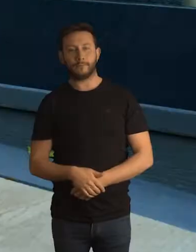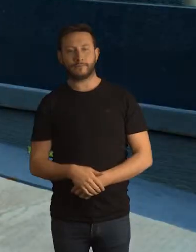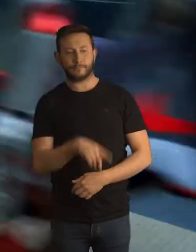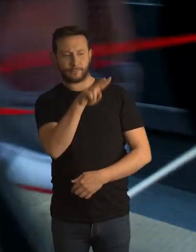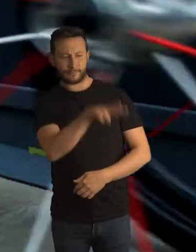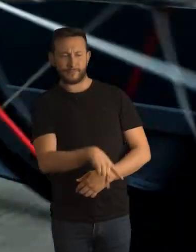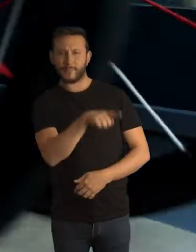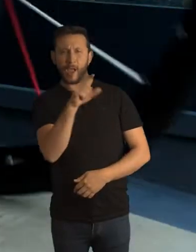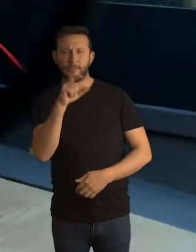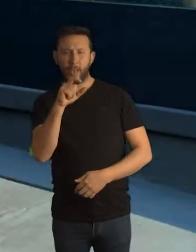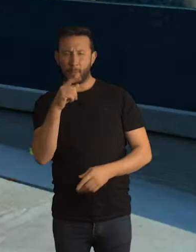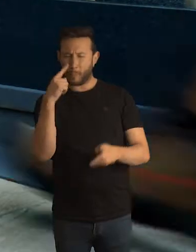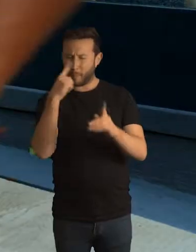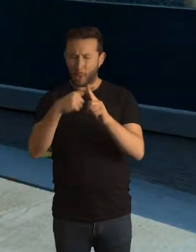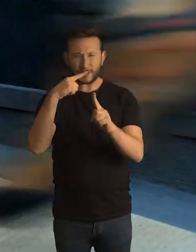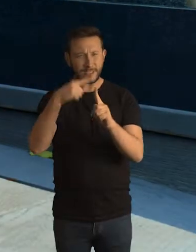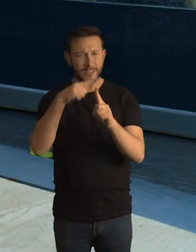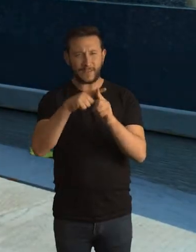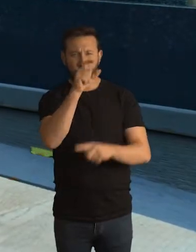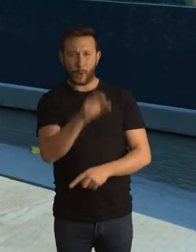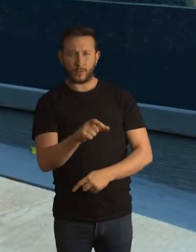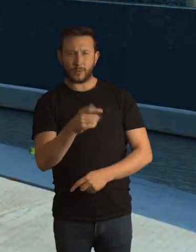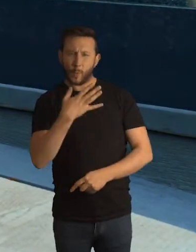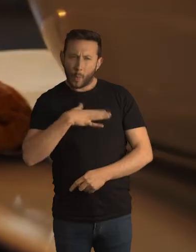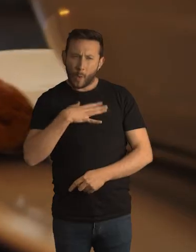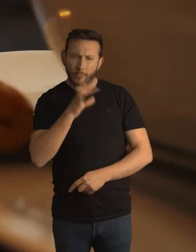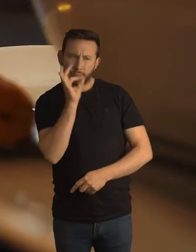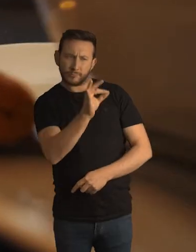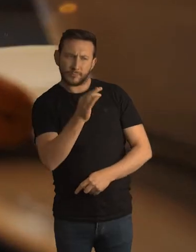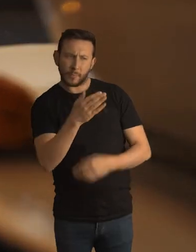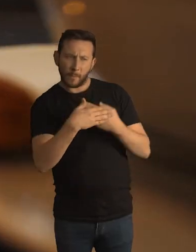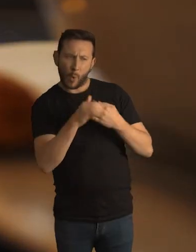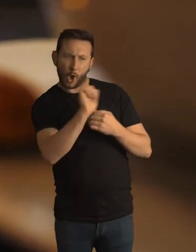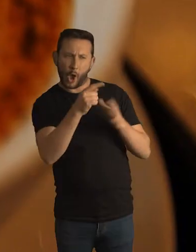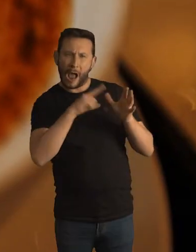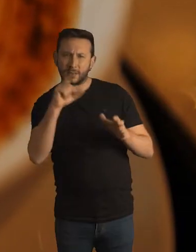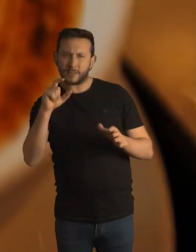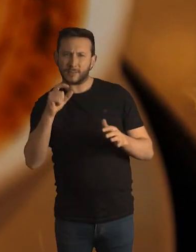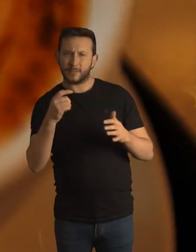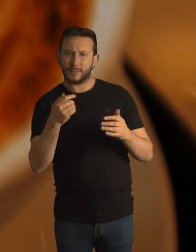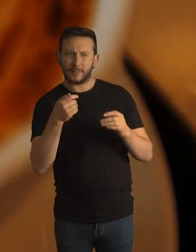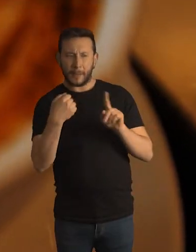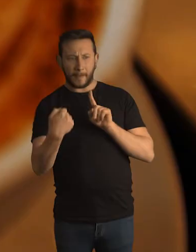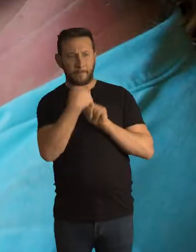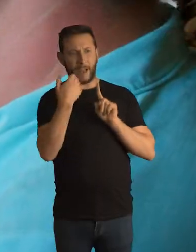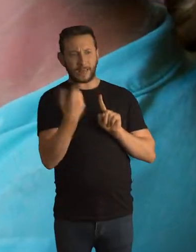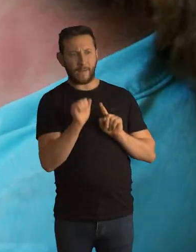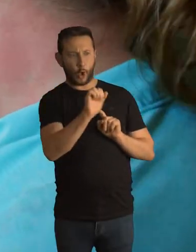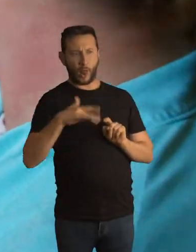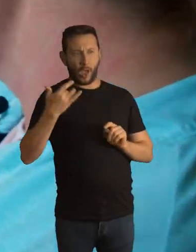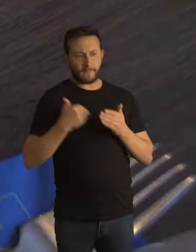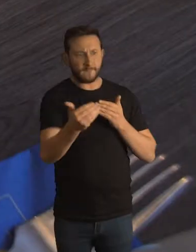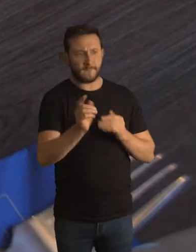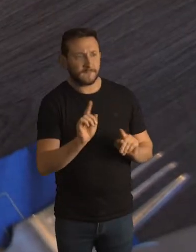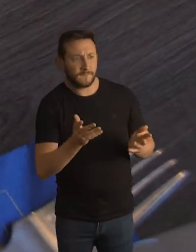Caroline is such a positive person, so I wanted to find out about her accident and the impact that it's had on her life. So,